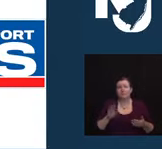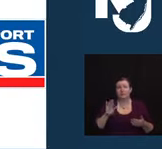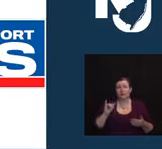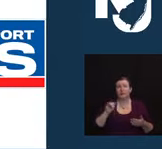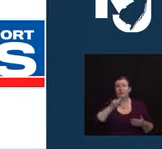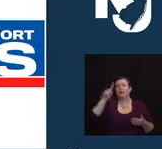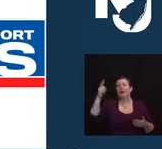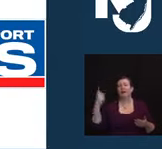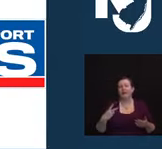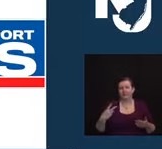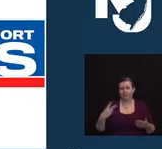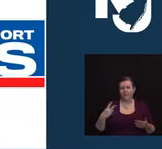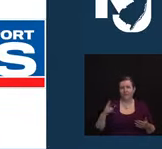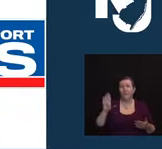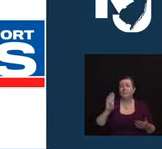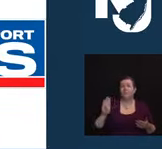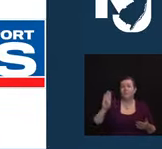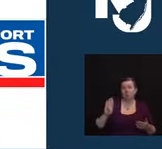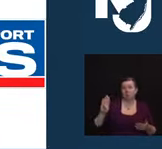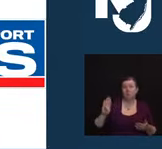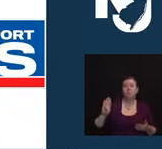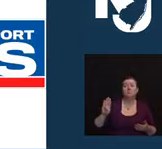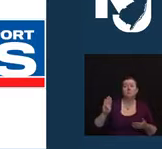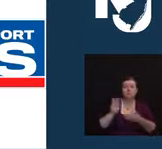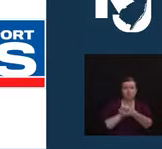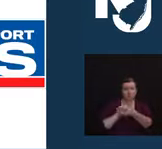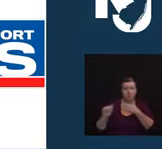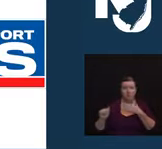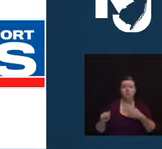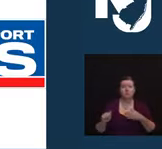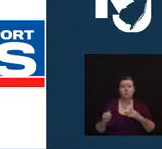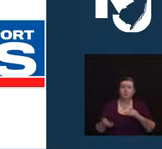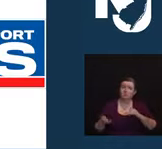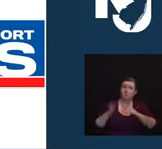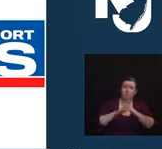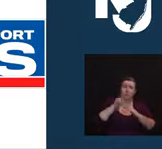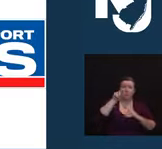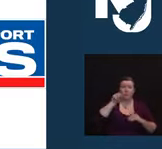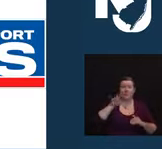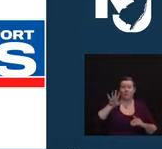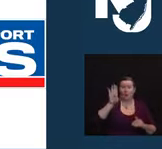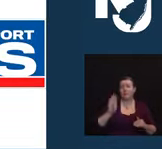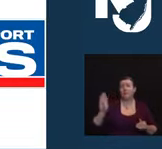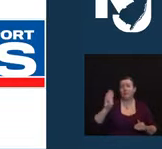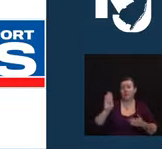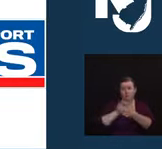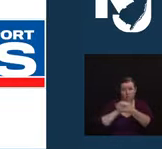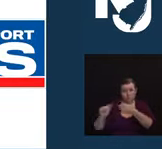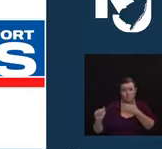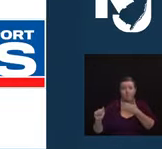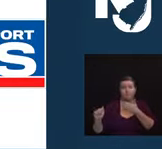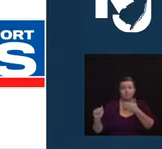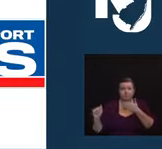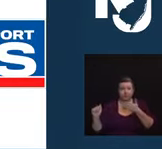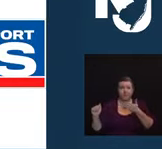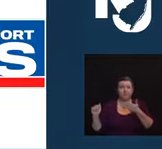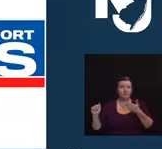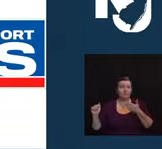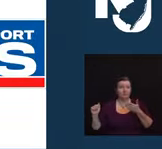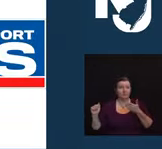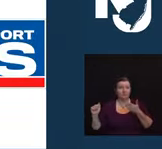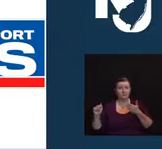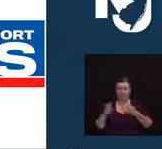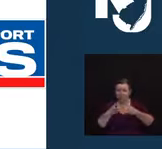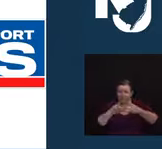billion since we got here. This isn't just an investment in our kids. It's an investment in our future, our economy. It's